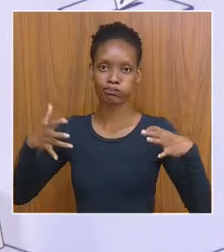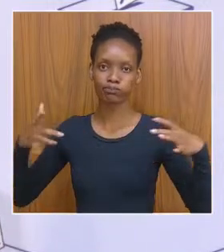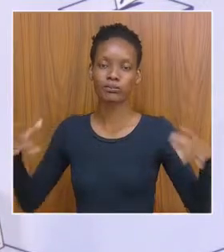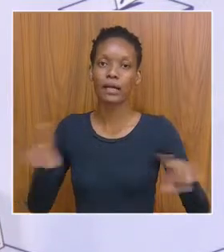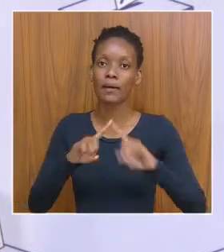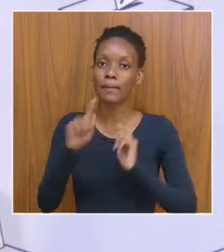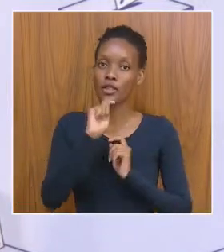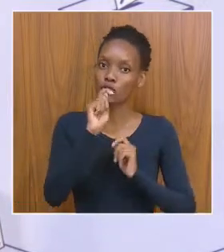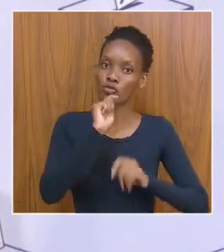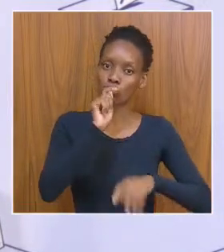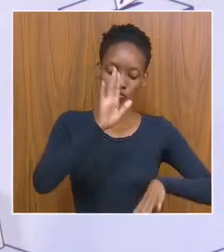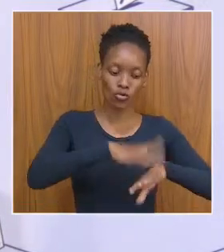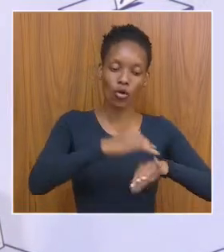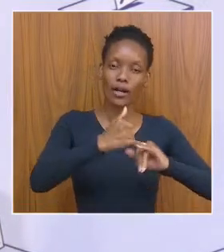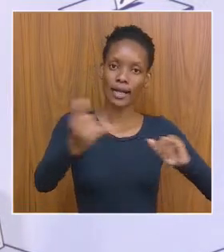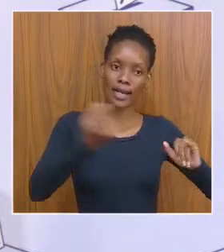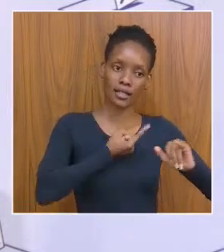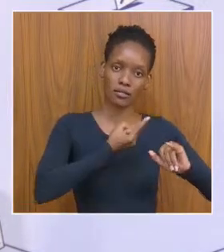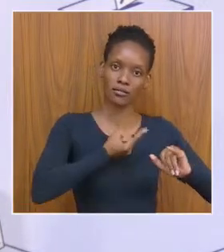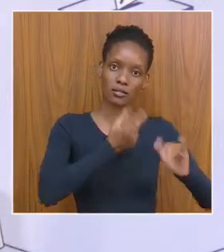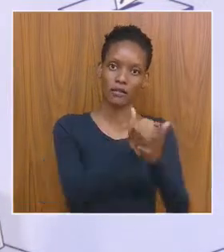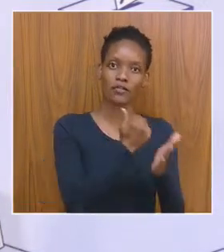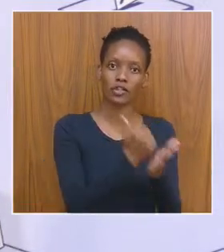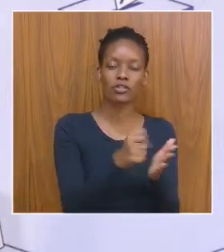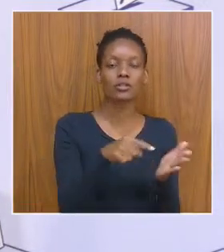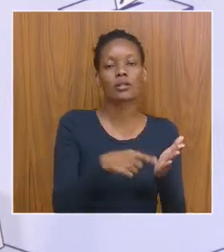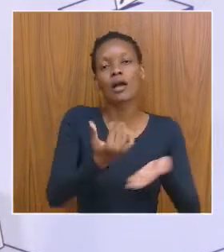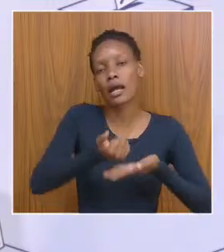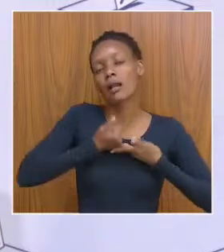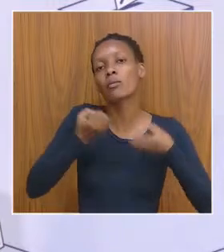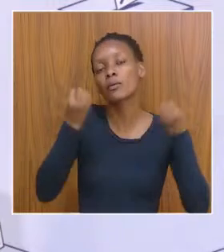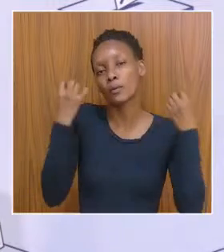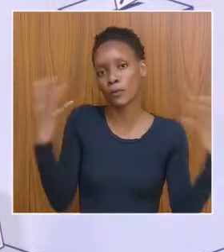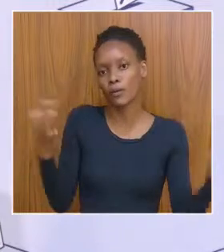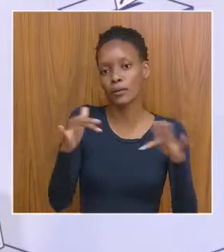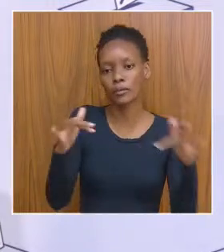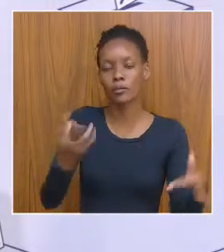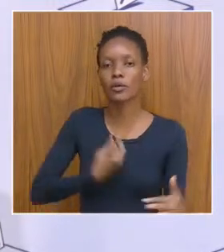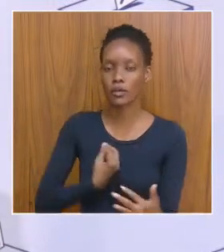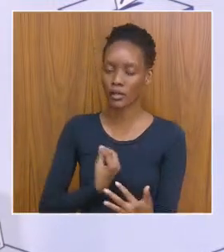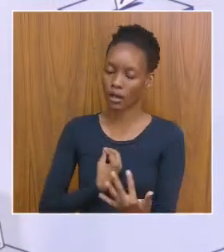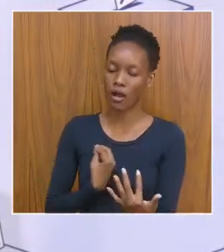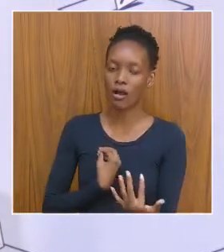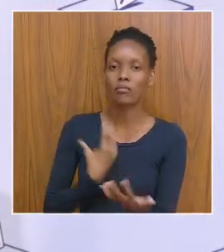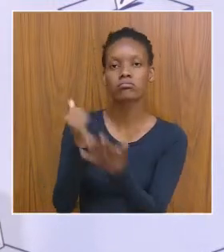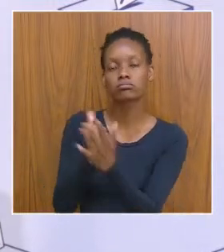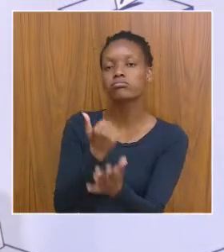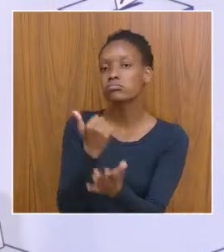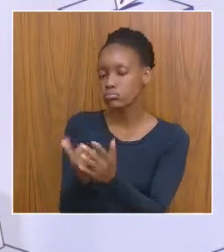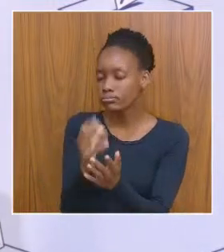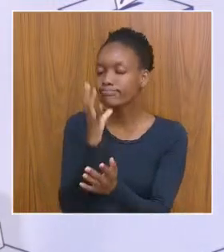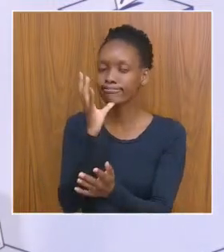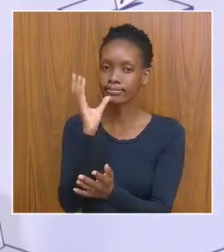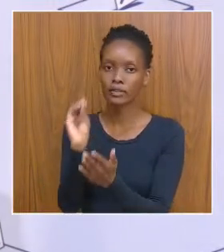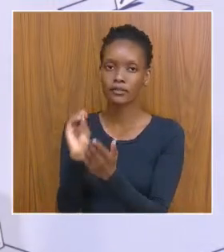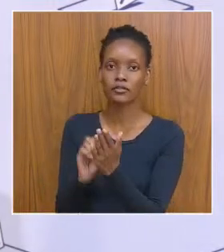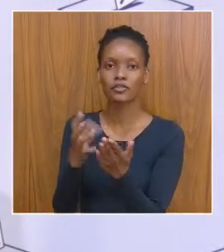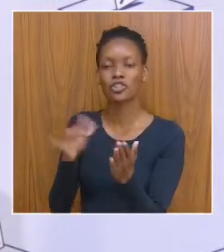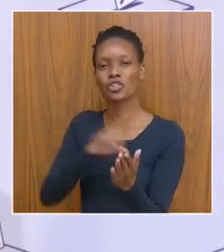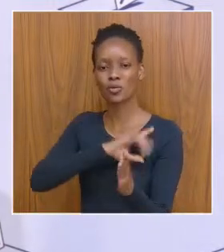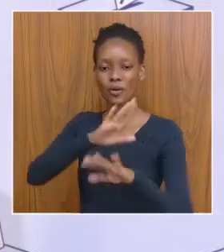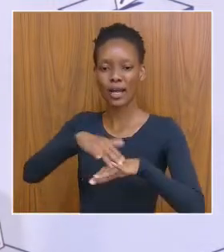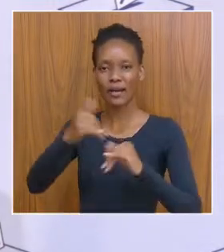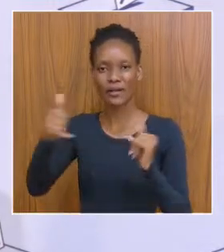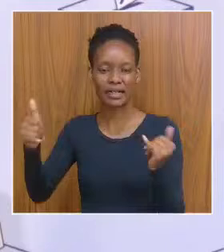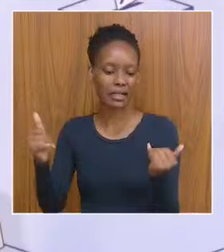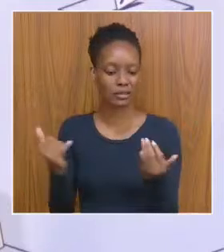online self-registration as it relates to younger persons, because It affords them mobility, it affords